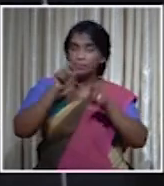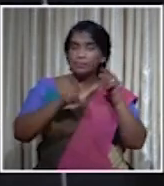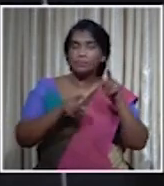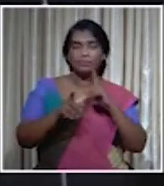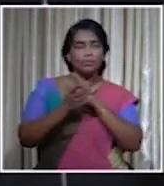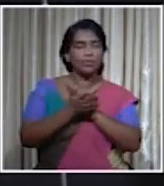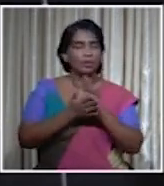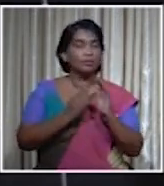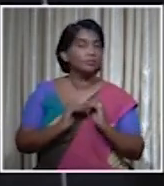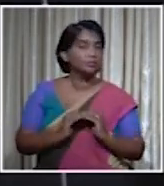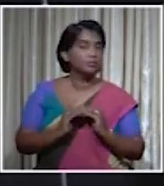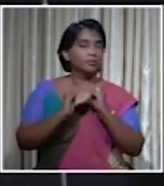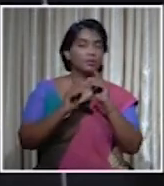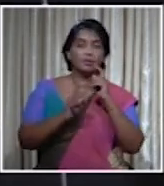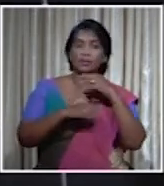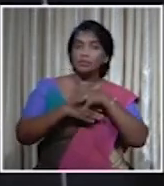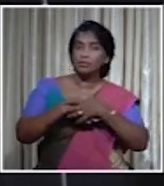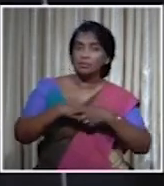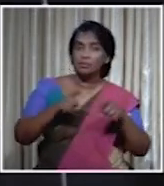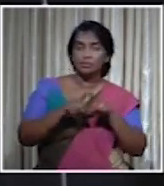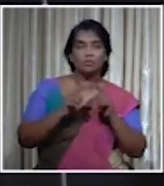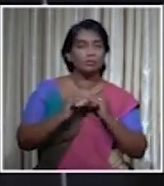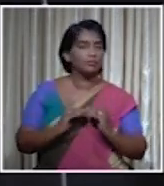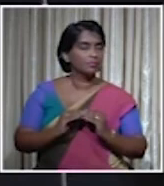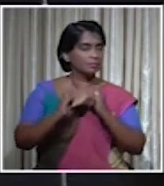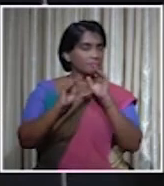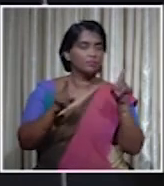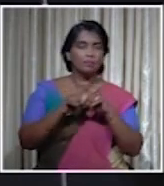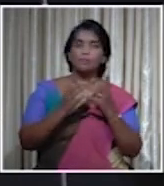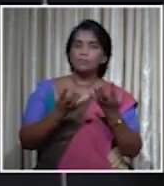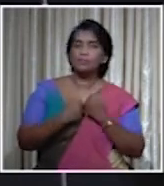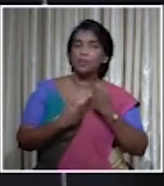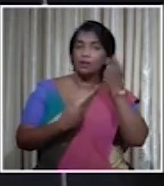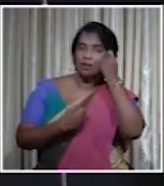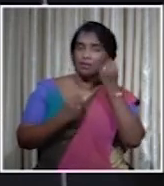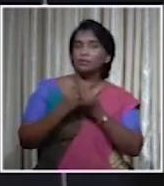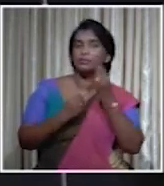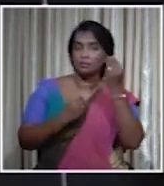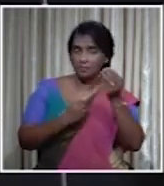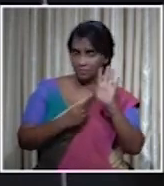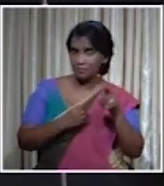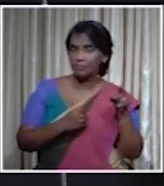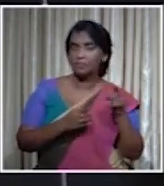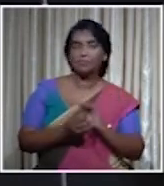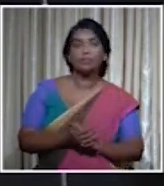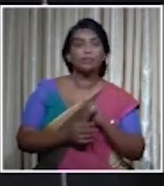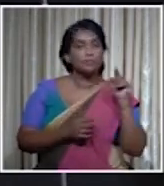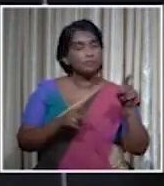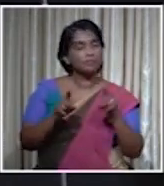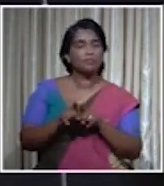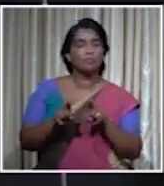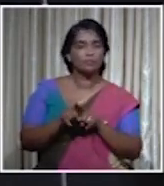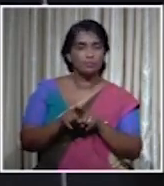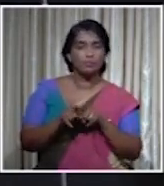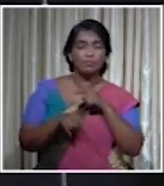nation. This column pointed out that if the findings of the Chief Magistrate were upheld, it would be an uphill task to establish a